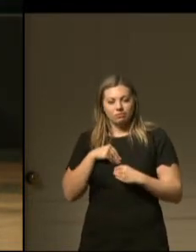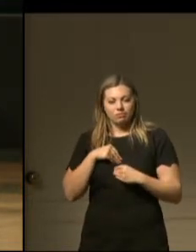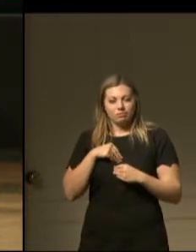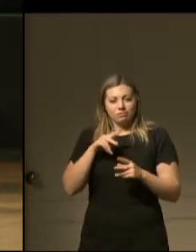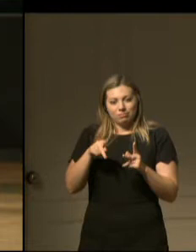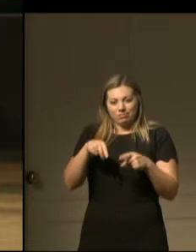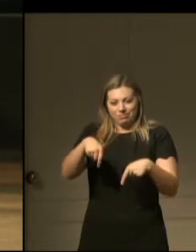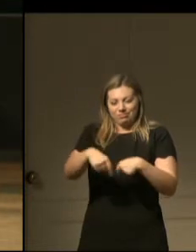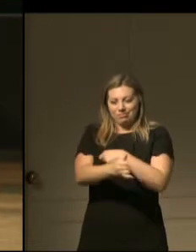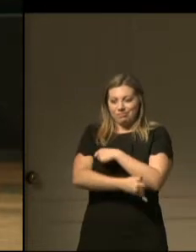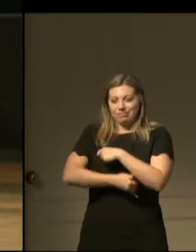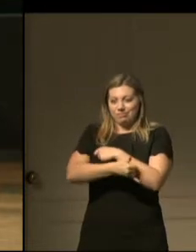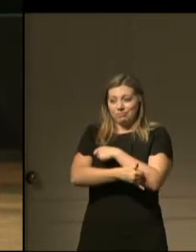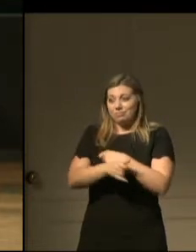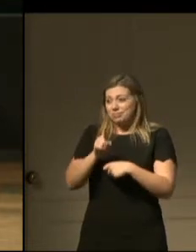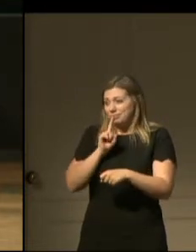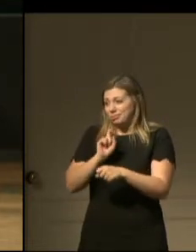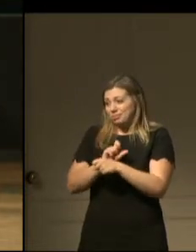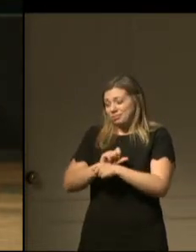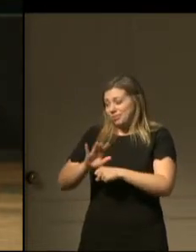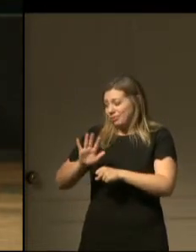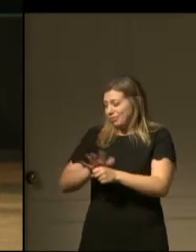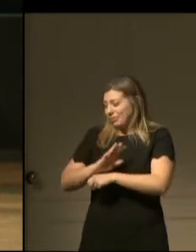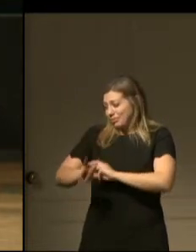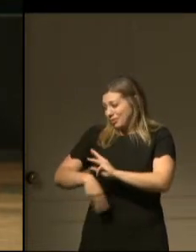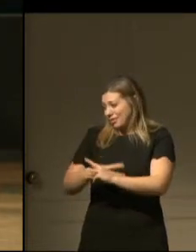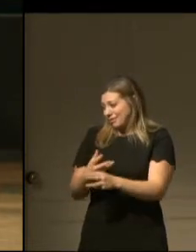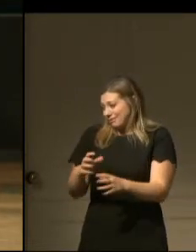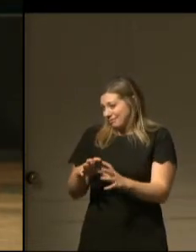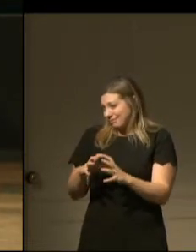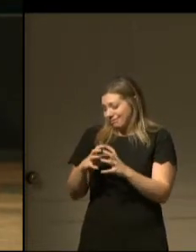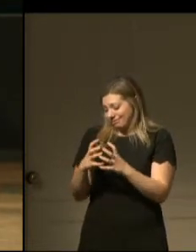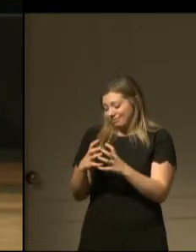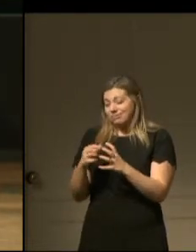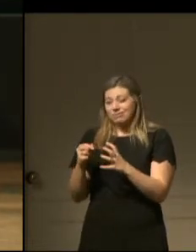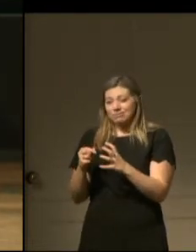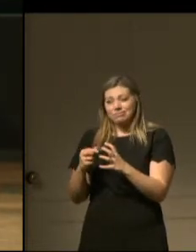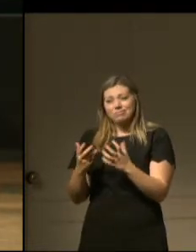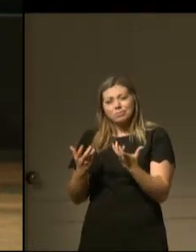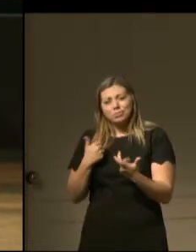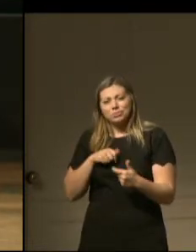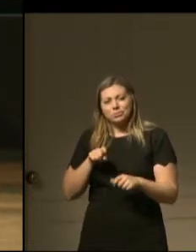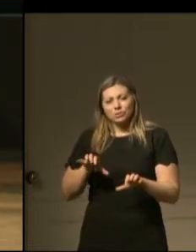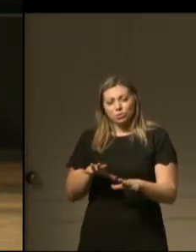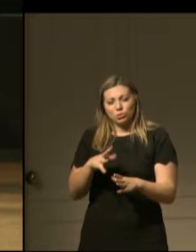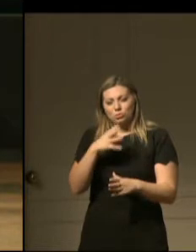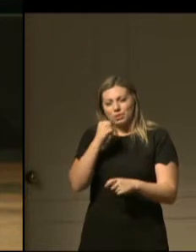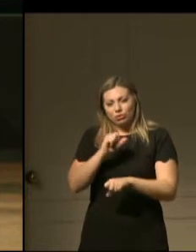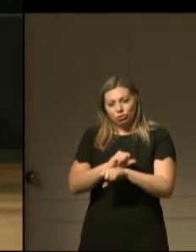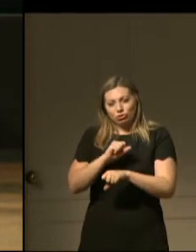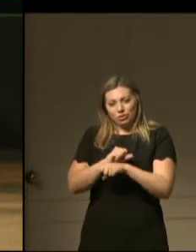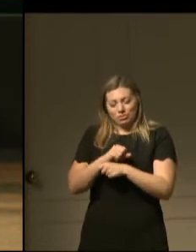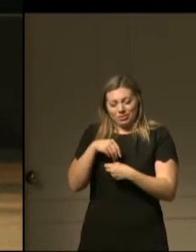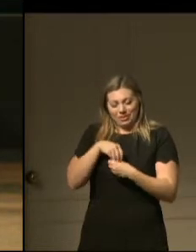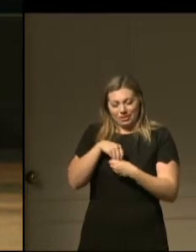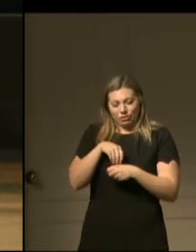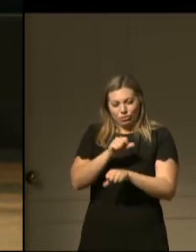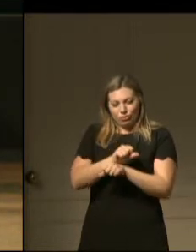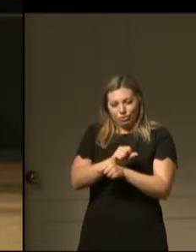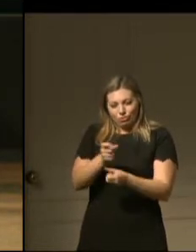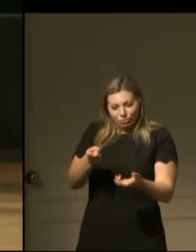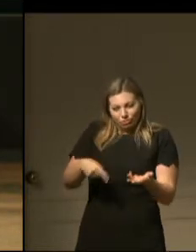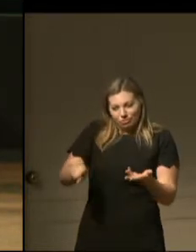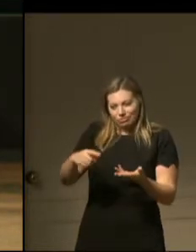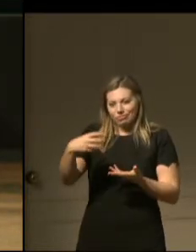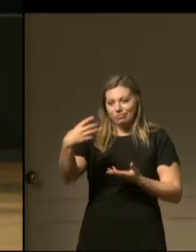nation and really to the world. So we maybe need to do a better job internally and working with you all